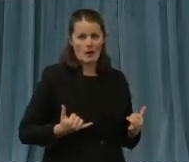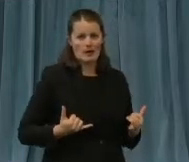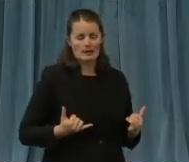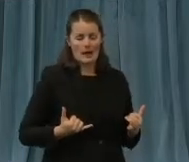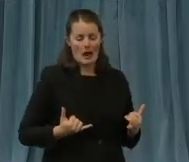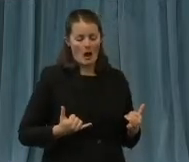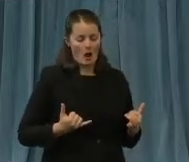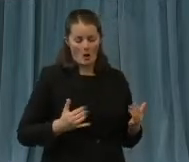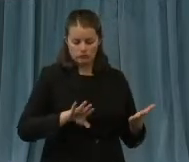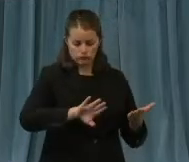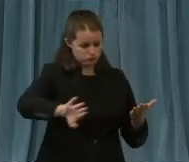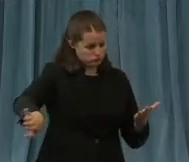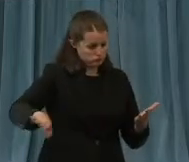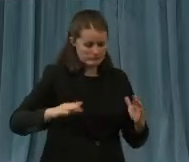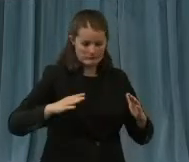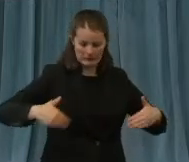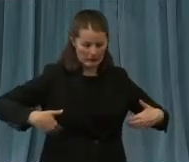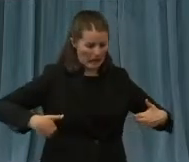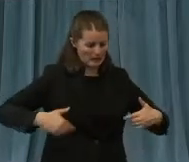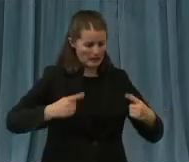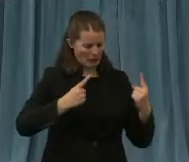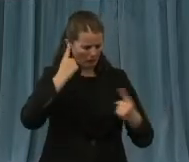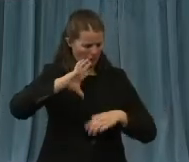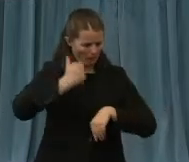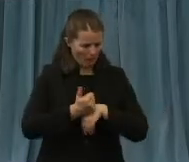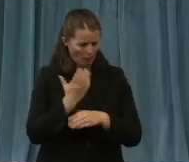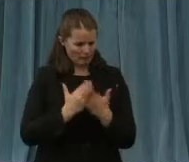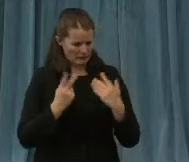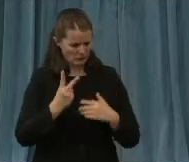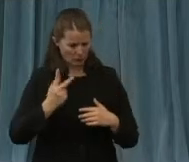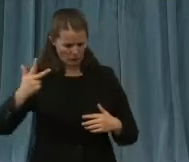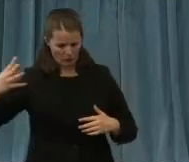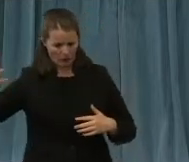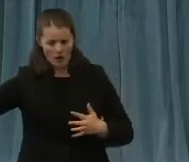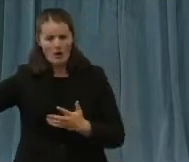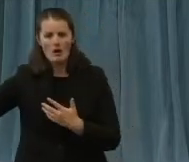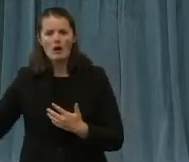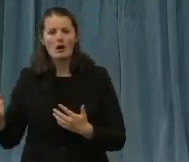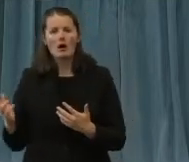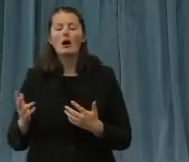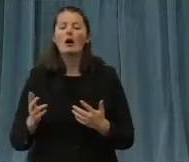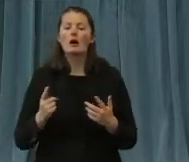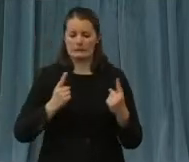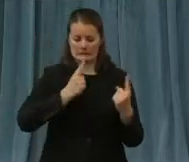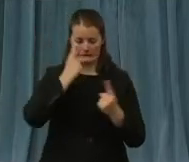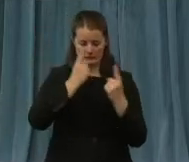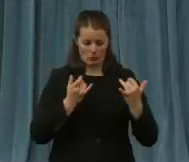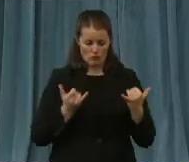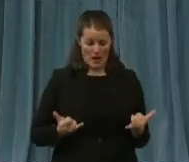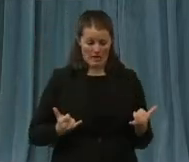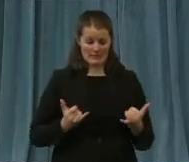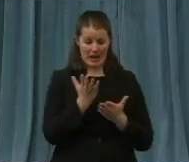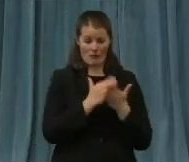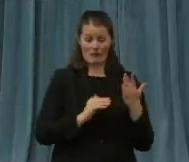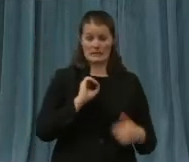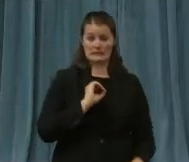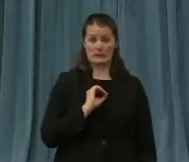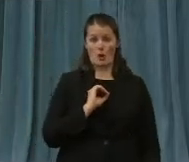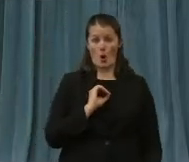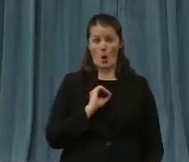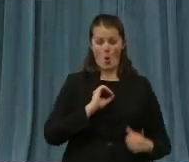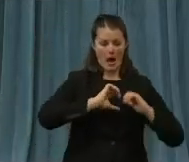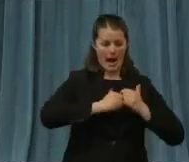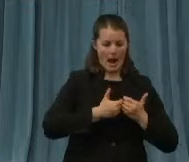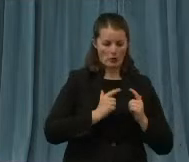quickly we will get out of the gating period or phase 0 into phase 1, and then into phase 2 is going to depend on how